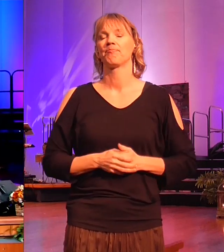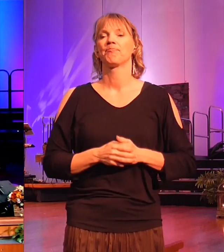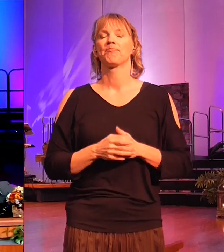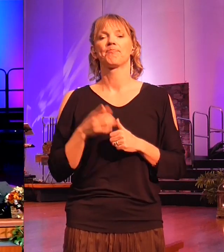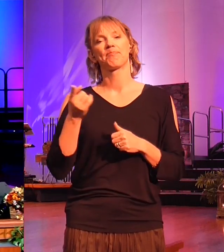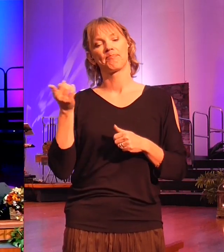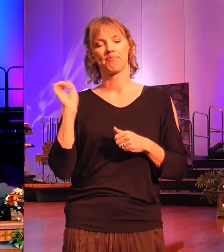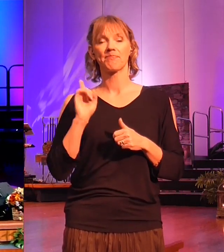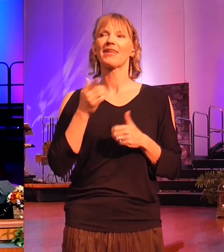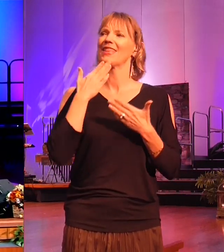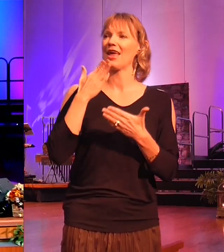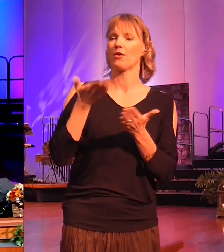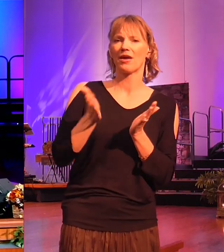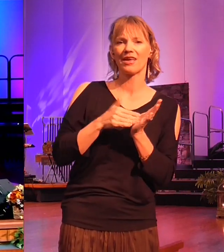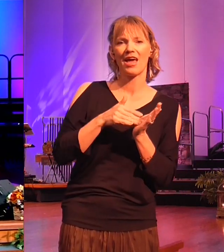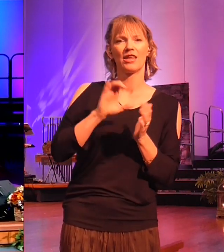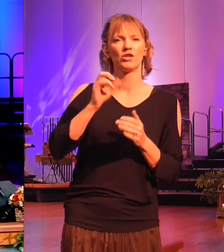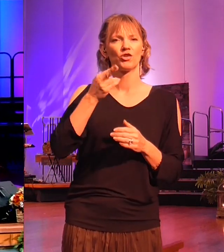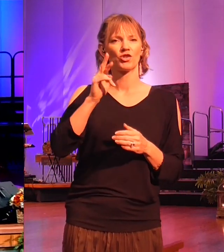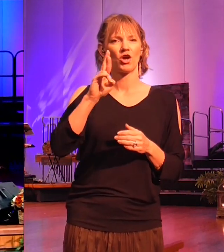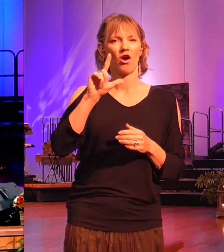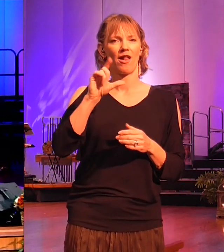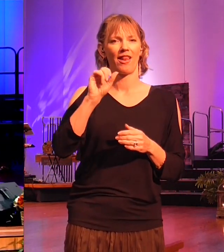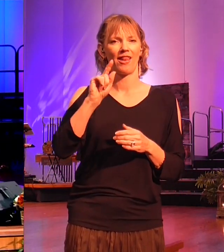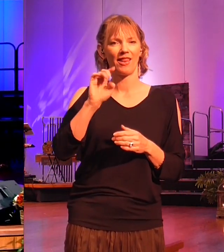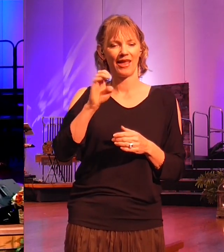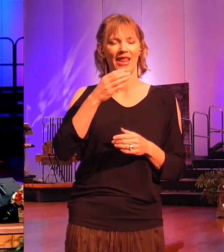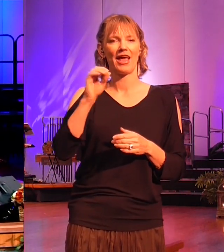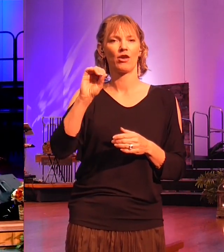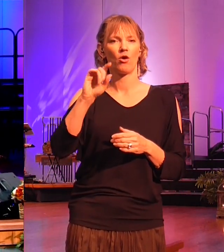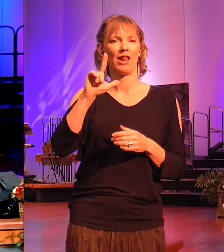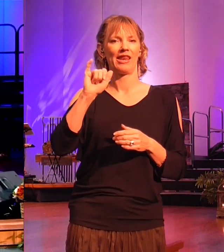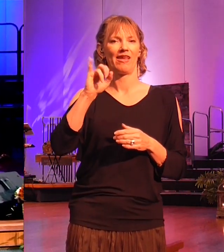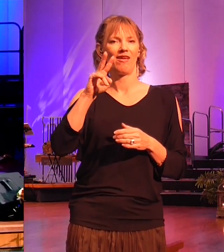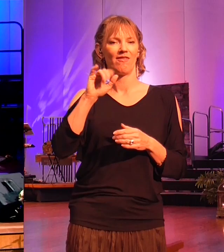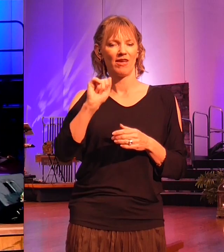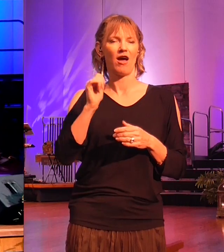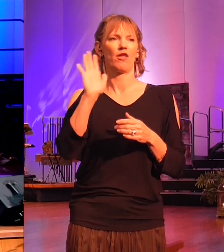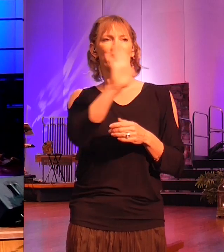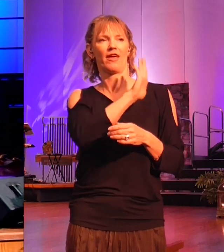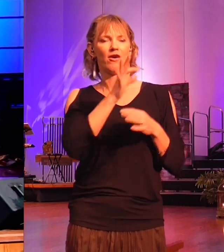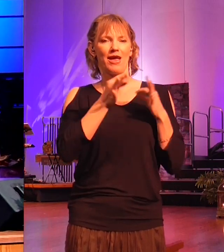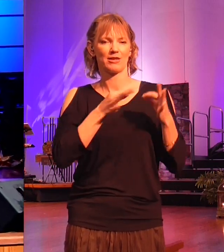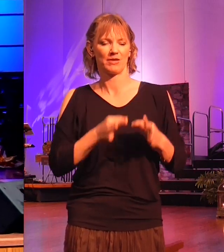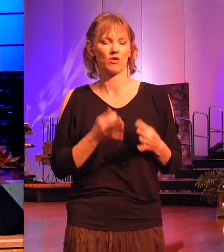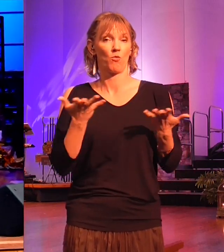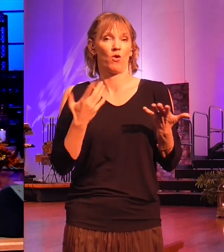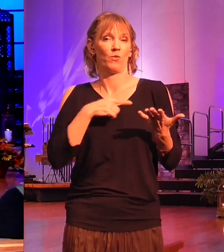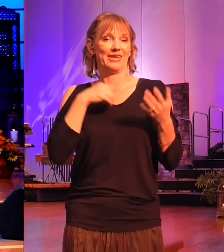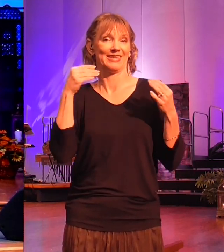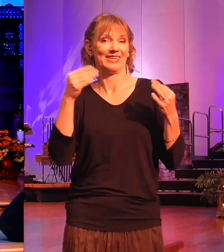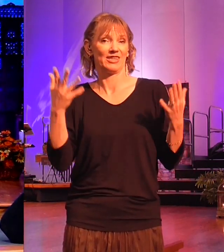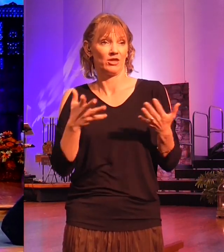Thanks again to Charlotte and Olivia for their explanation of what we teach here by sharing our vision and mission.